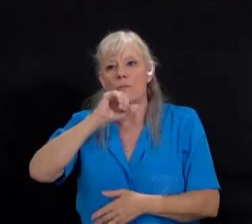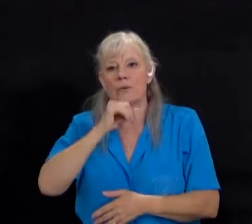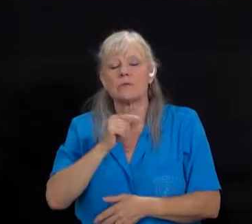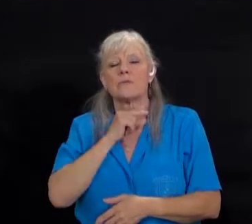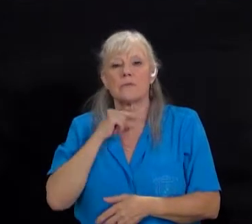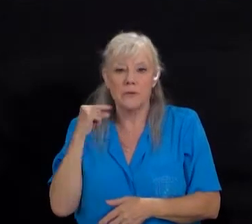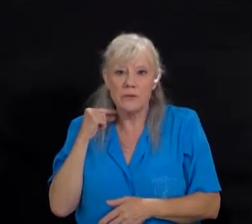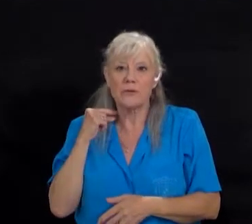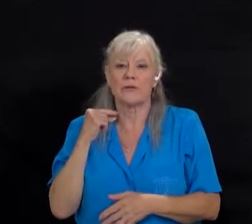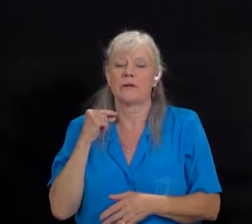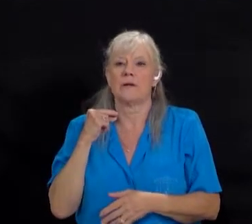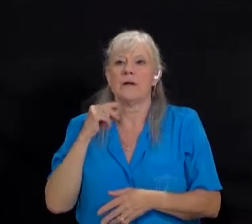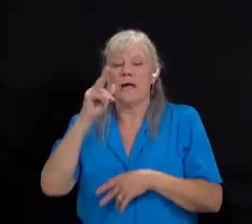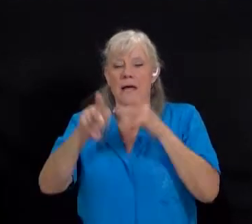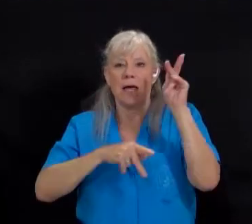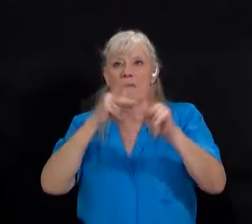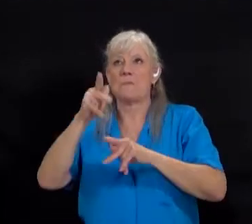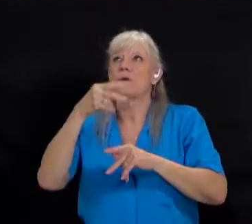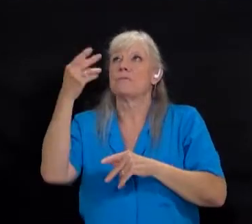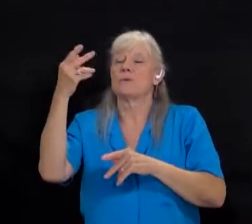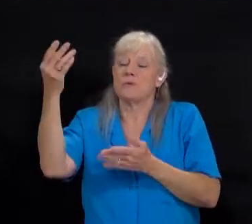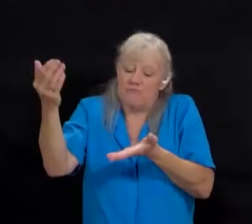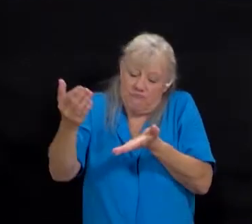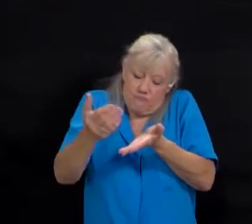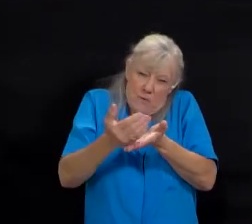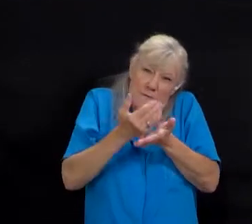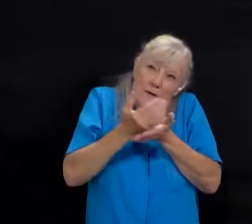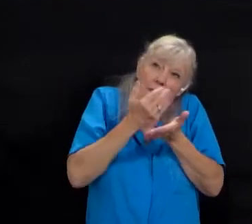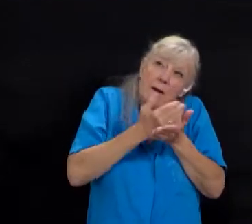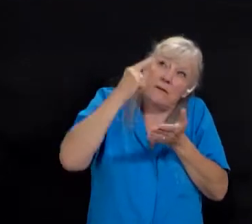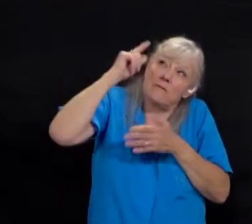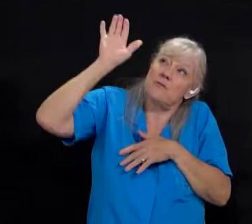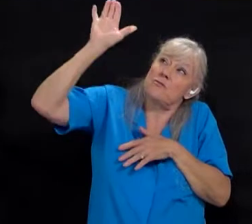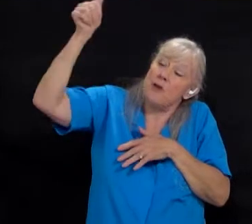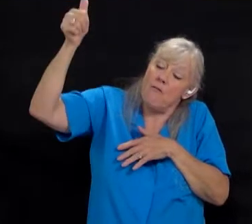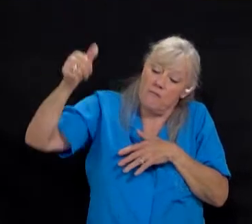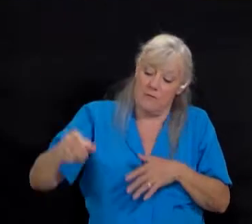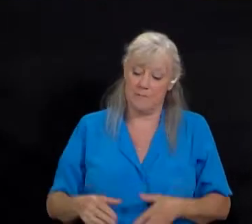clergy, and the entire people you have gained for your own.